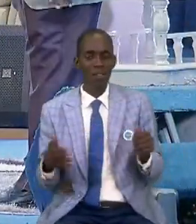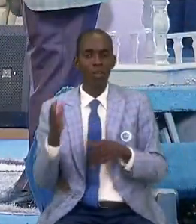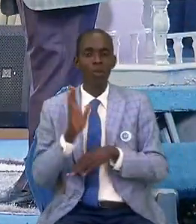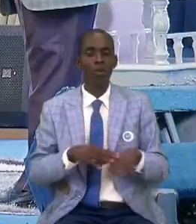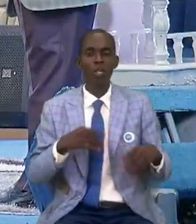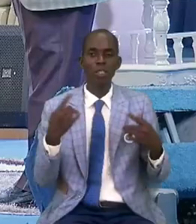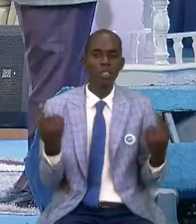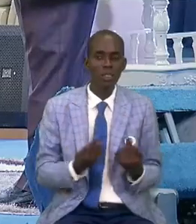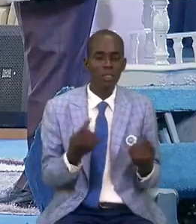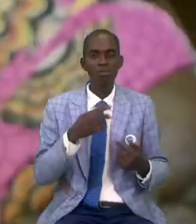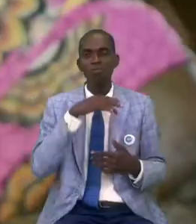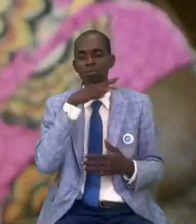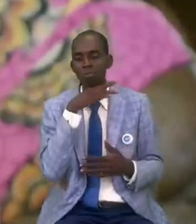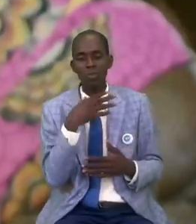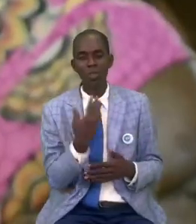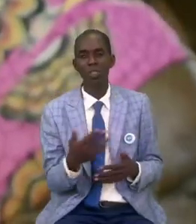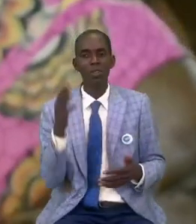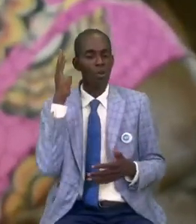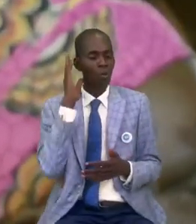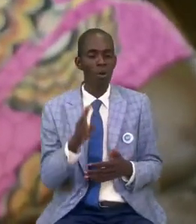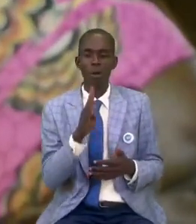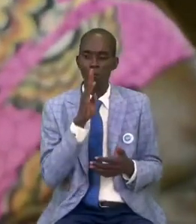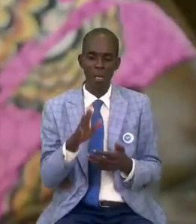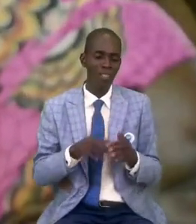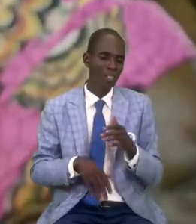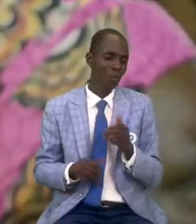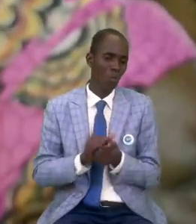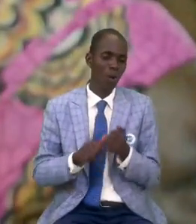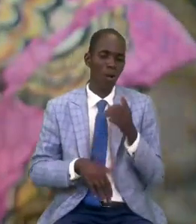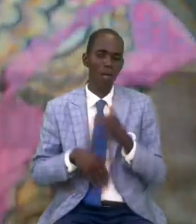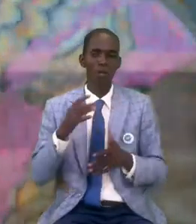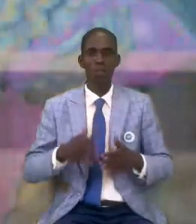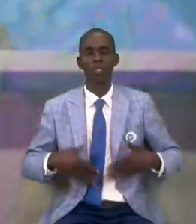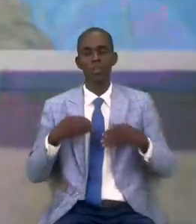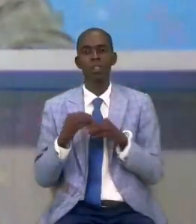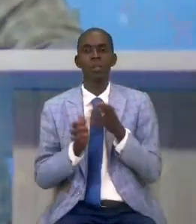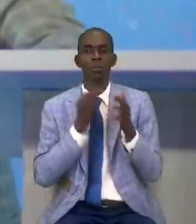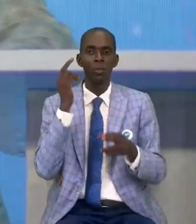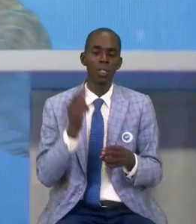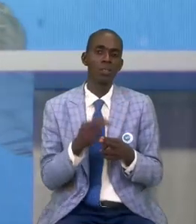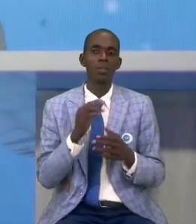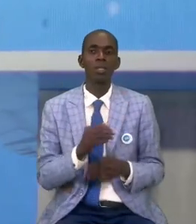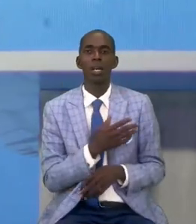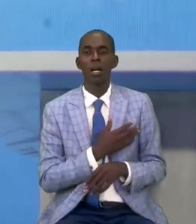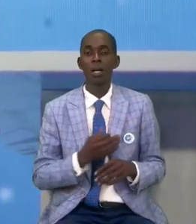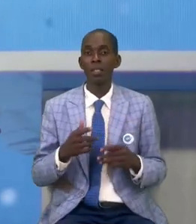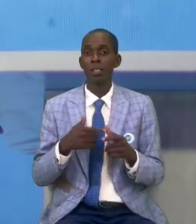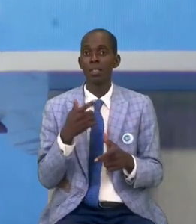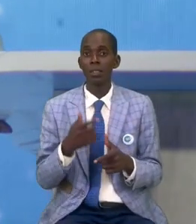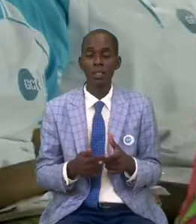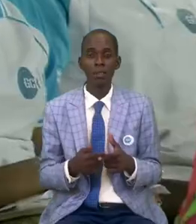in Jesus' name. And then the power of God will visit you